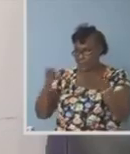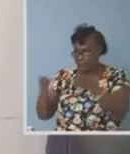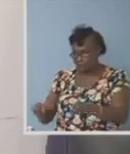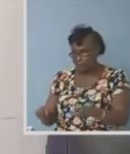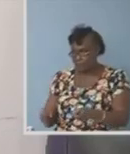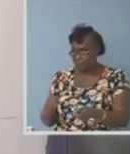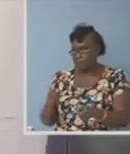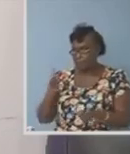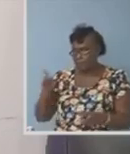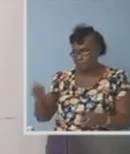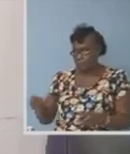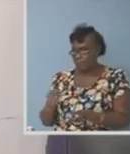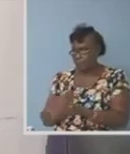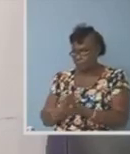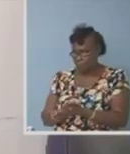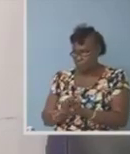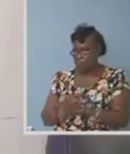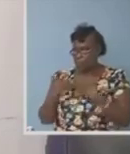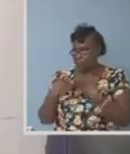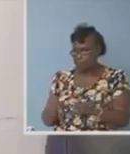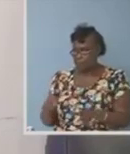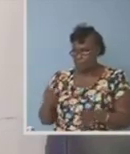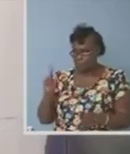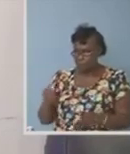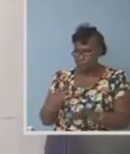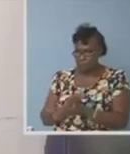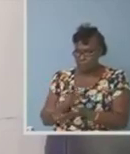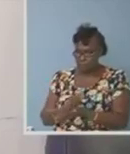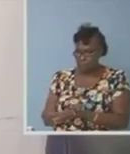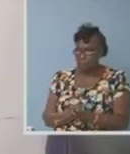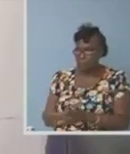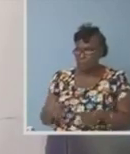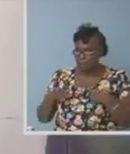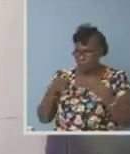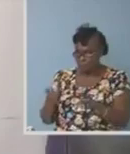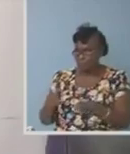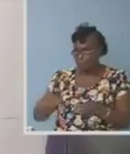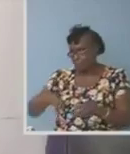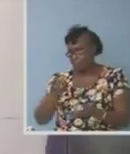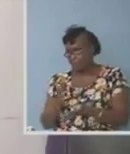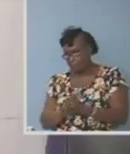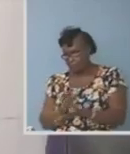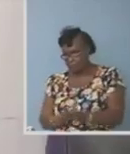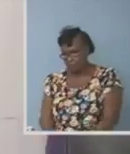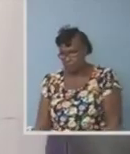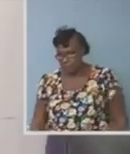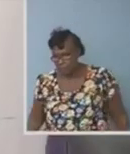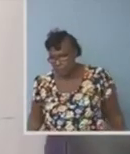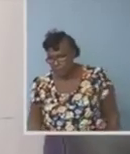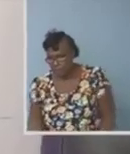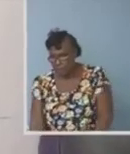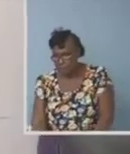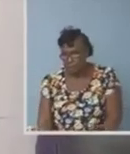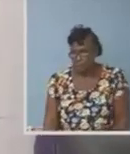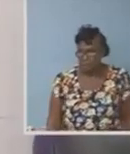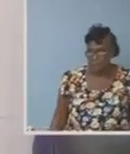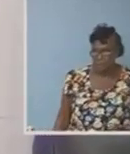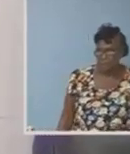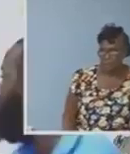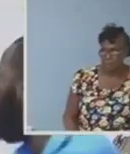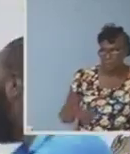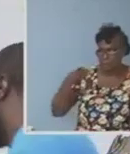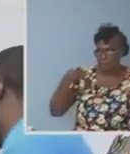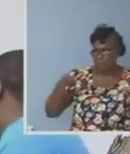to the primary schools, and when we are finished with the primary school, we're going to move on to the other schools. And what about general health